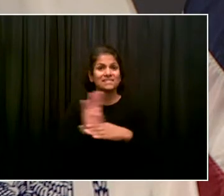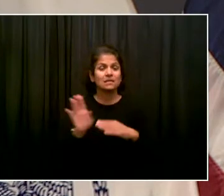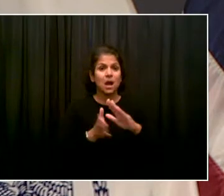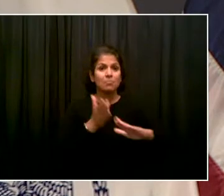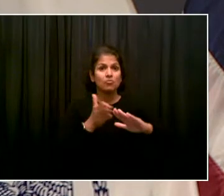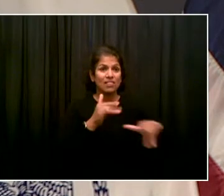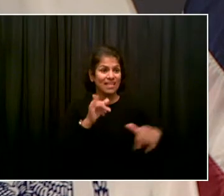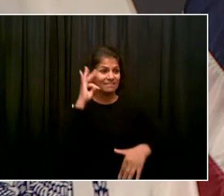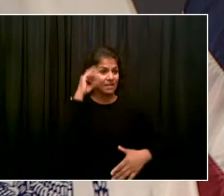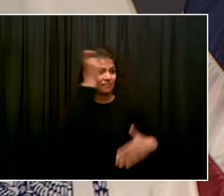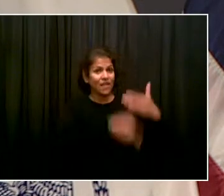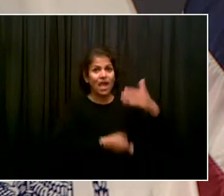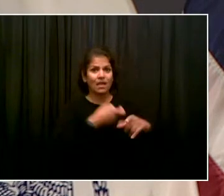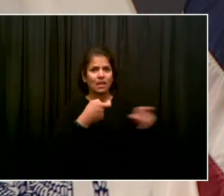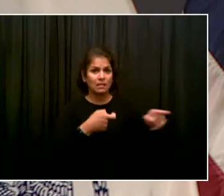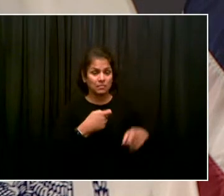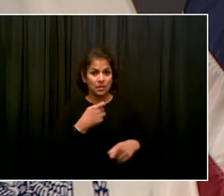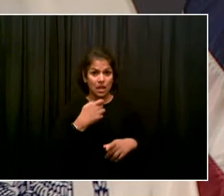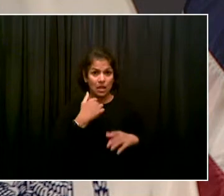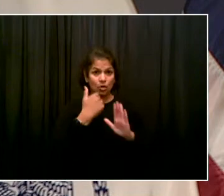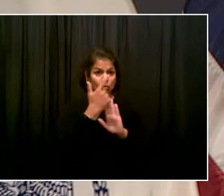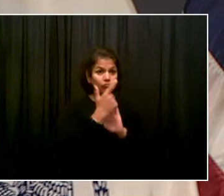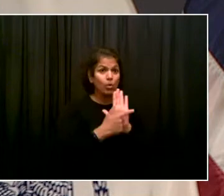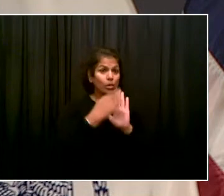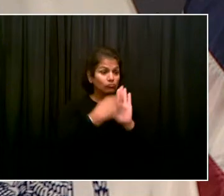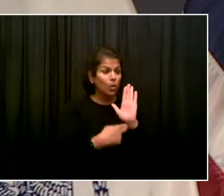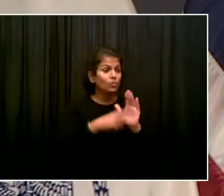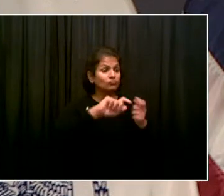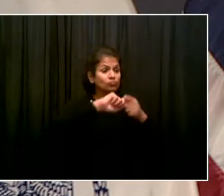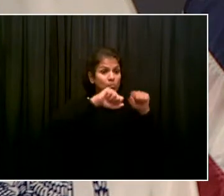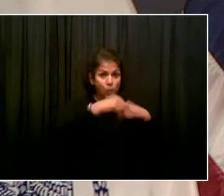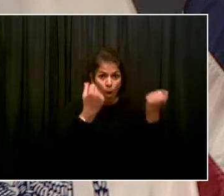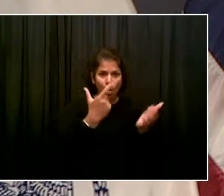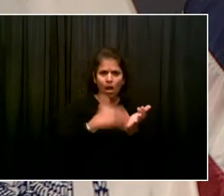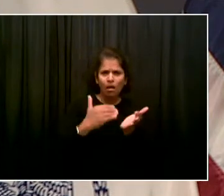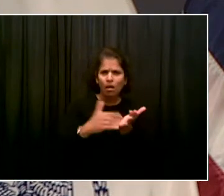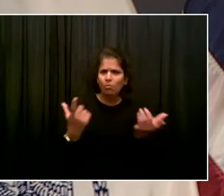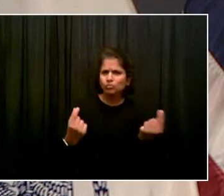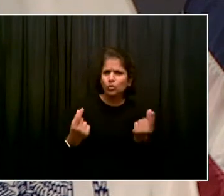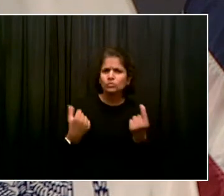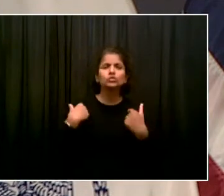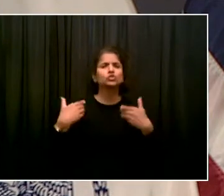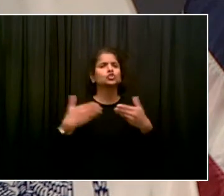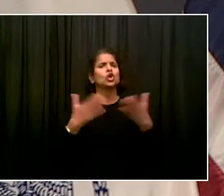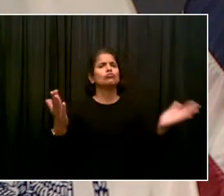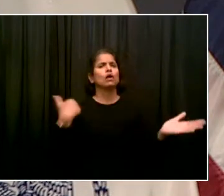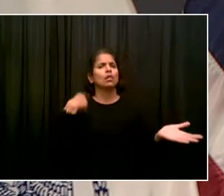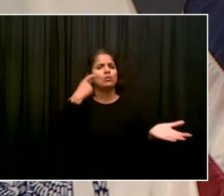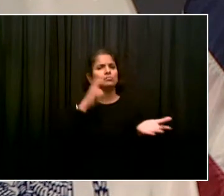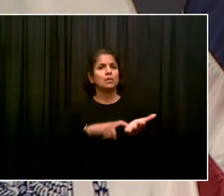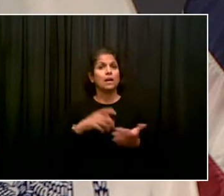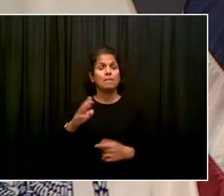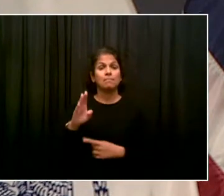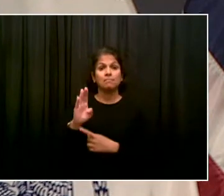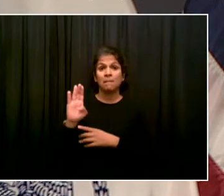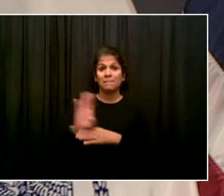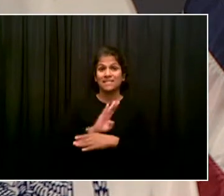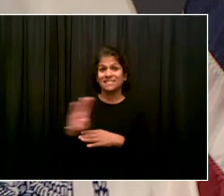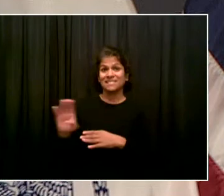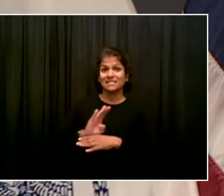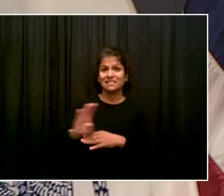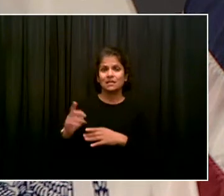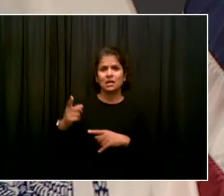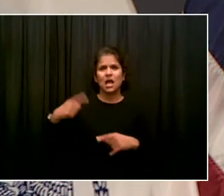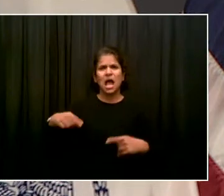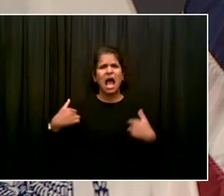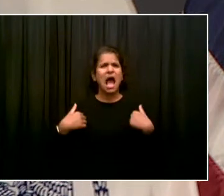violators? And in a general sense, what have you been seeing from businesses that might have been skeptical about this? I'm going